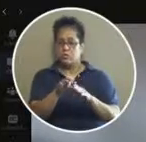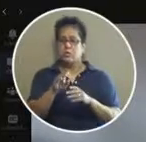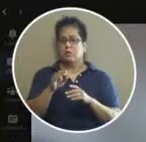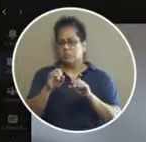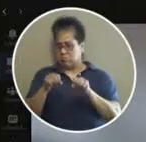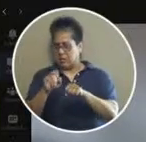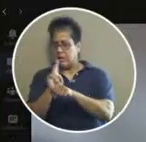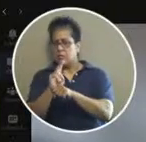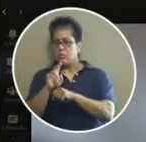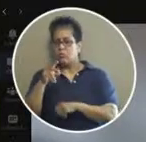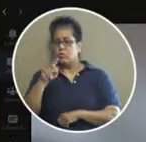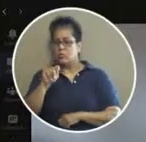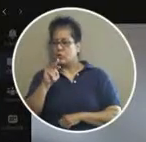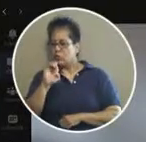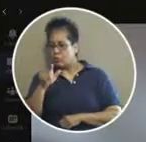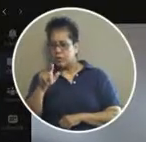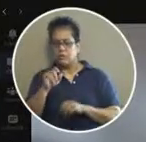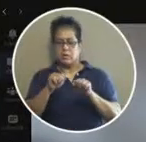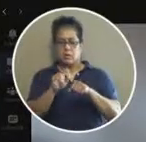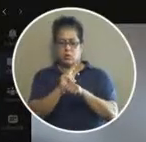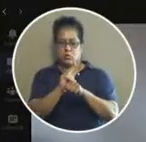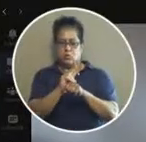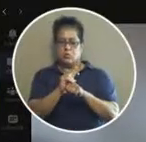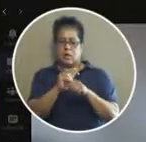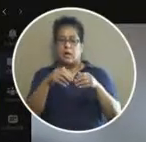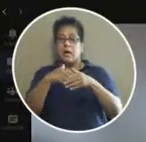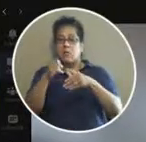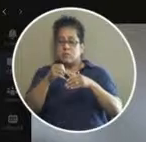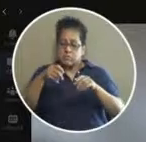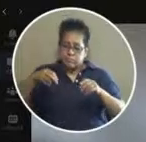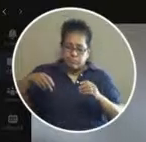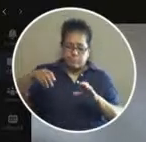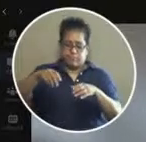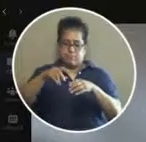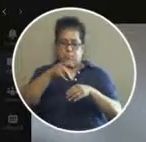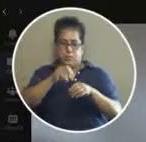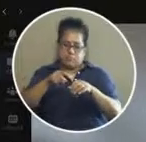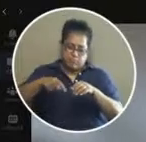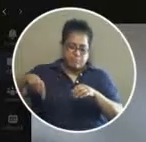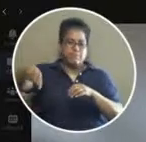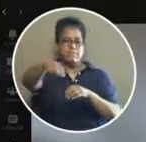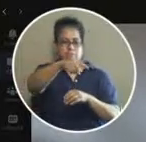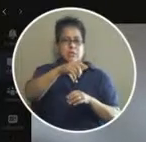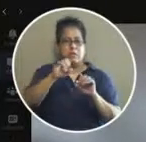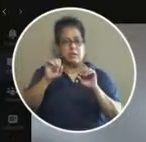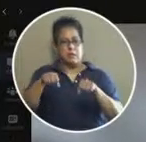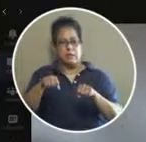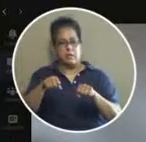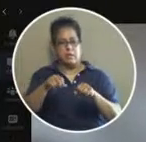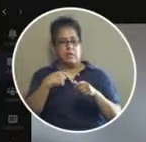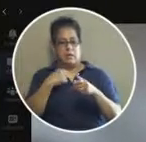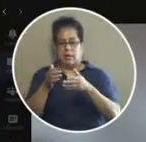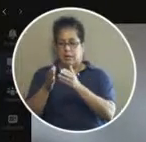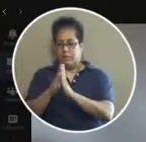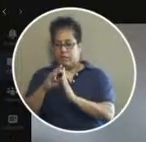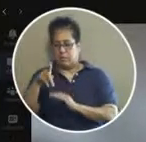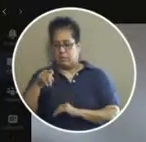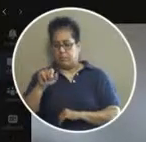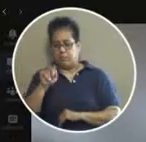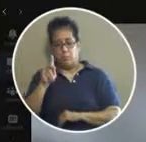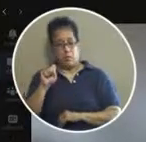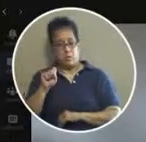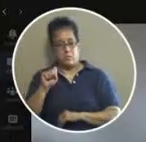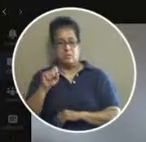trails and the parameters around the park will be open. I have asked Public Works and Parks and Recreation to